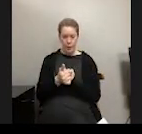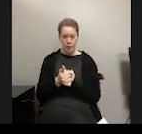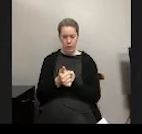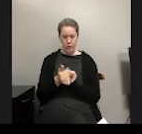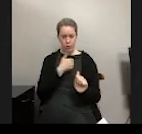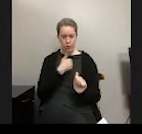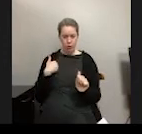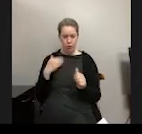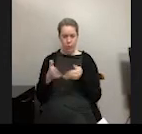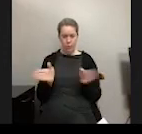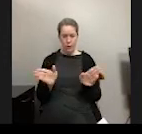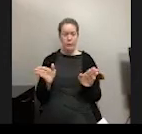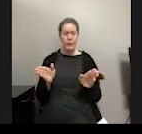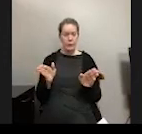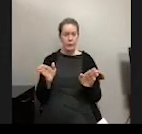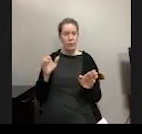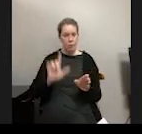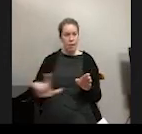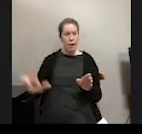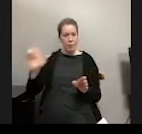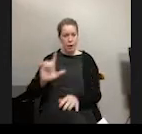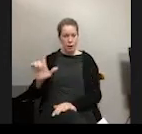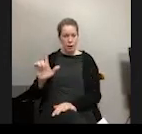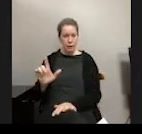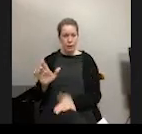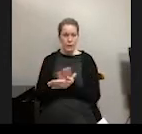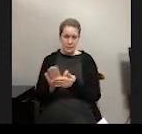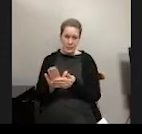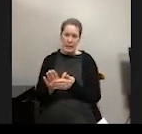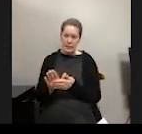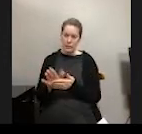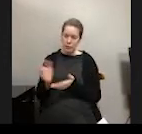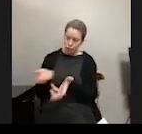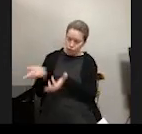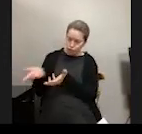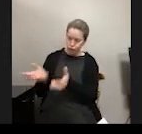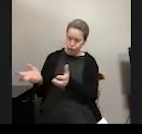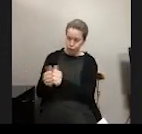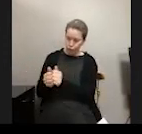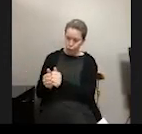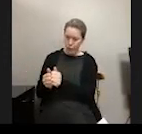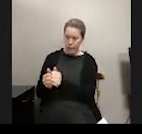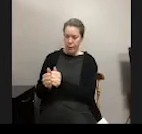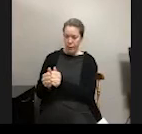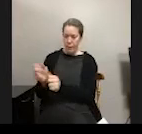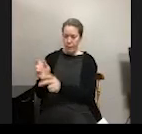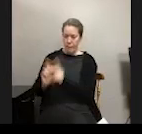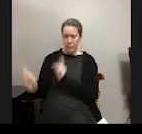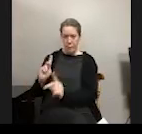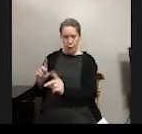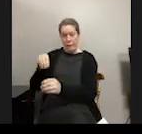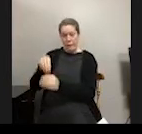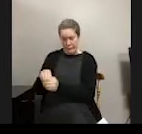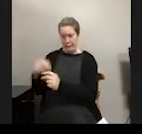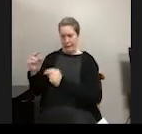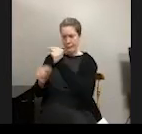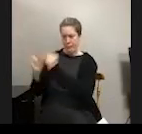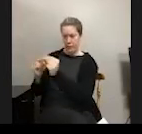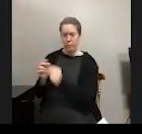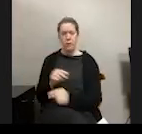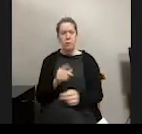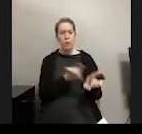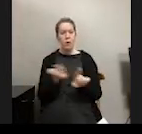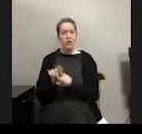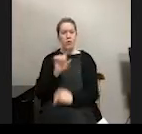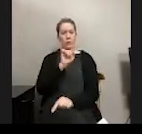that have bricks and mortar, in the many, in the plentiful. Also with TDSB, we have a couple of programs working with TDSB. So that's